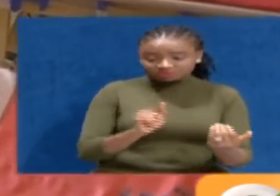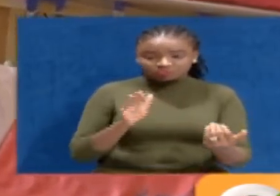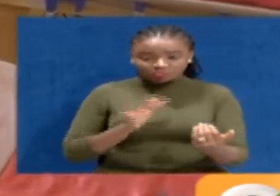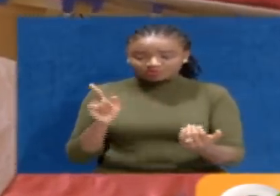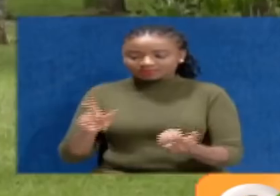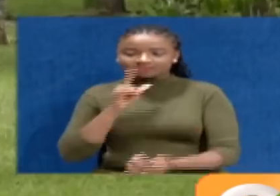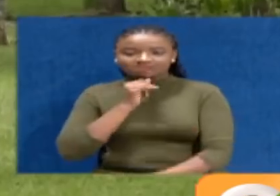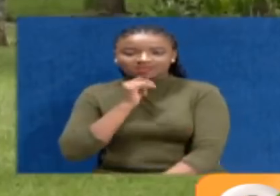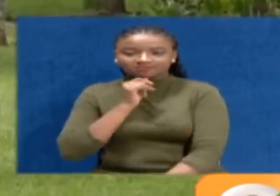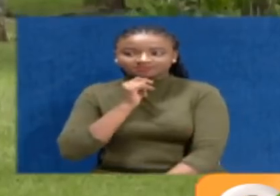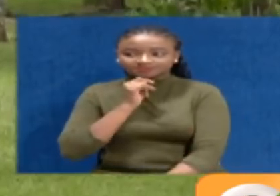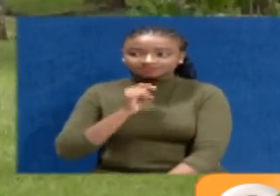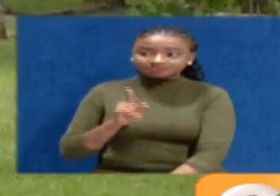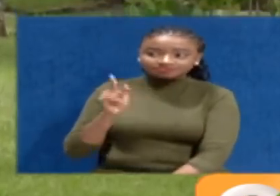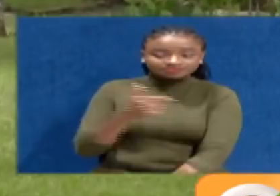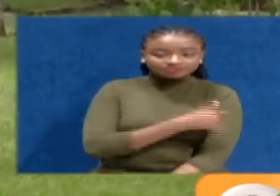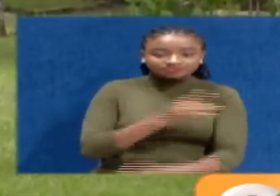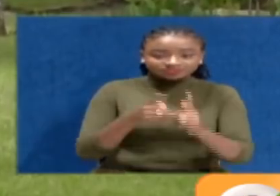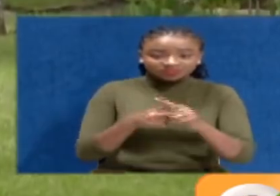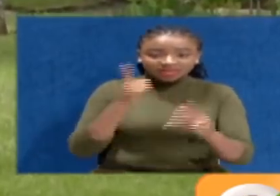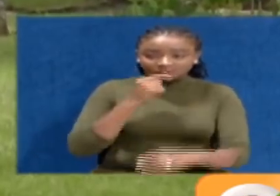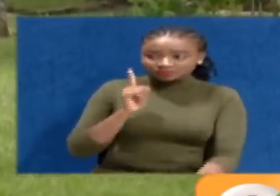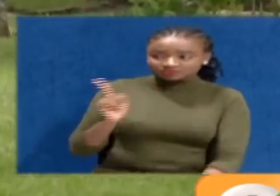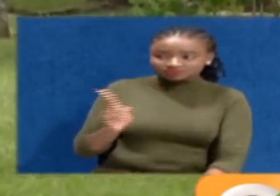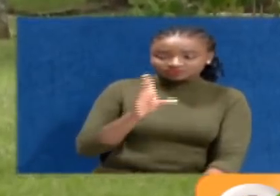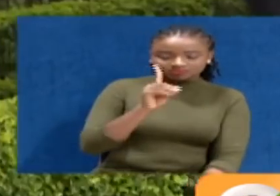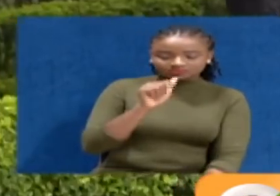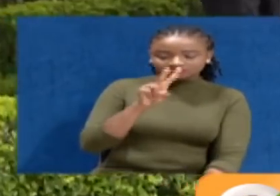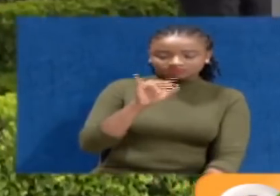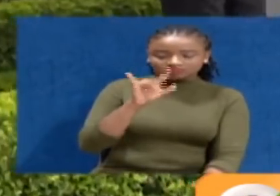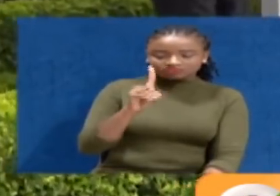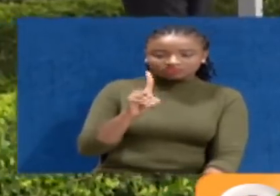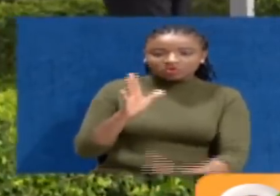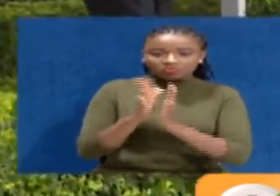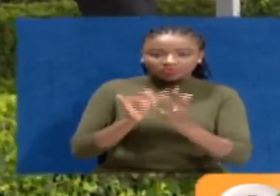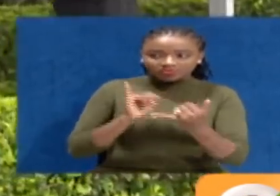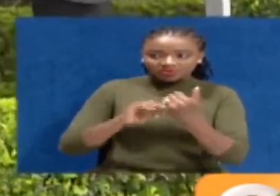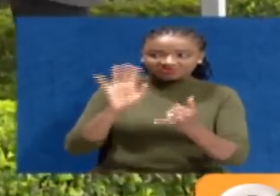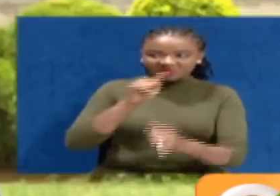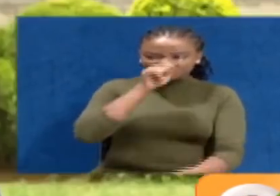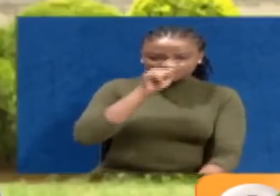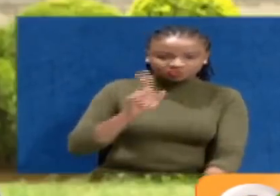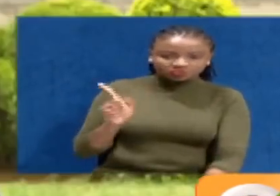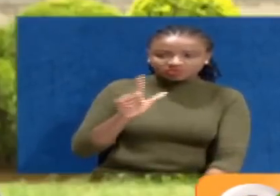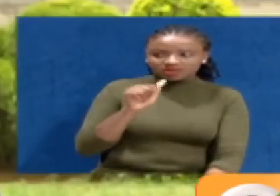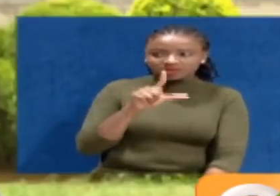one for men. This hospice was started by David Tarus, together with his American wife,